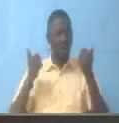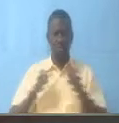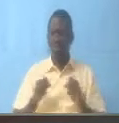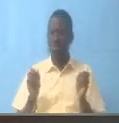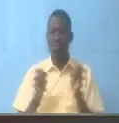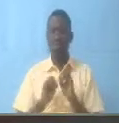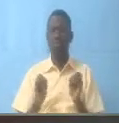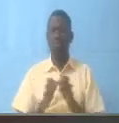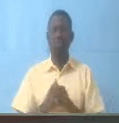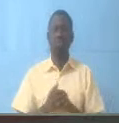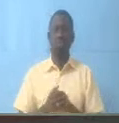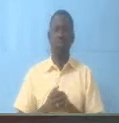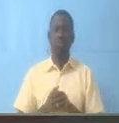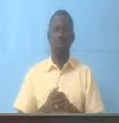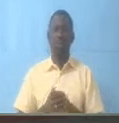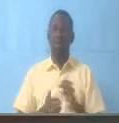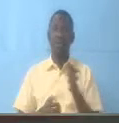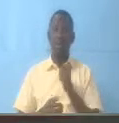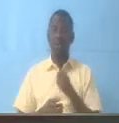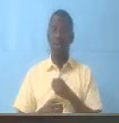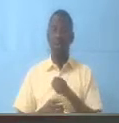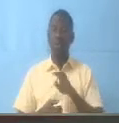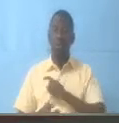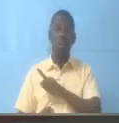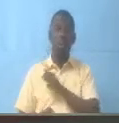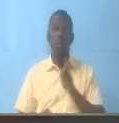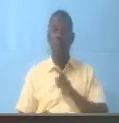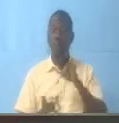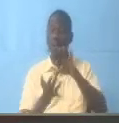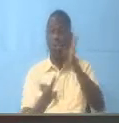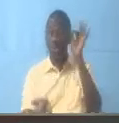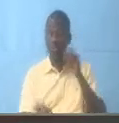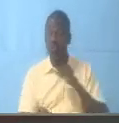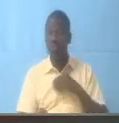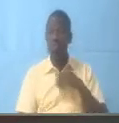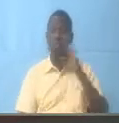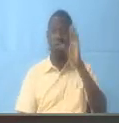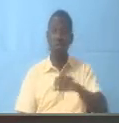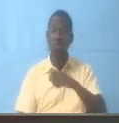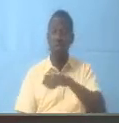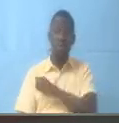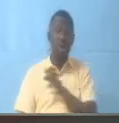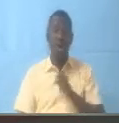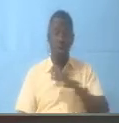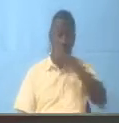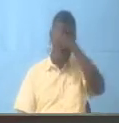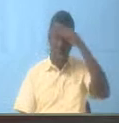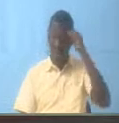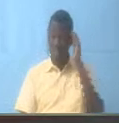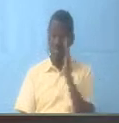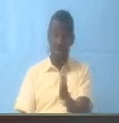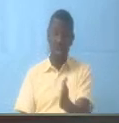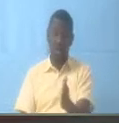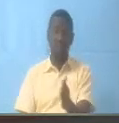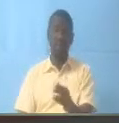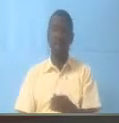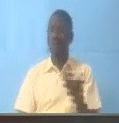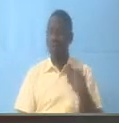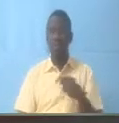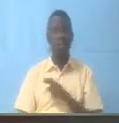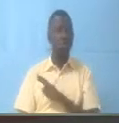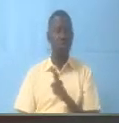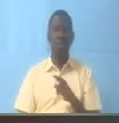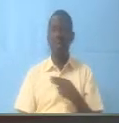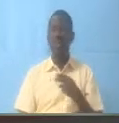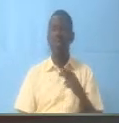Because we were determined to do our job. Nobody could interfere with that. We would not have allowed it. And the Chief Justice at the time too